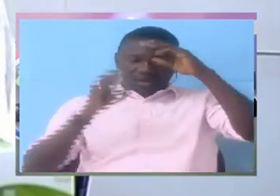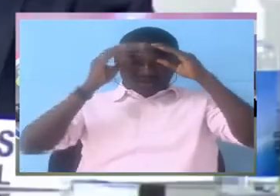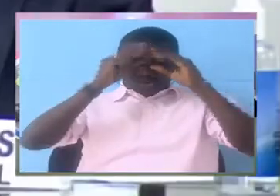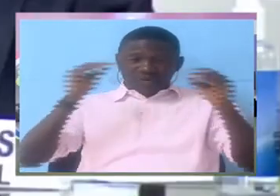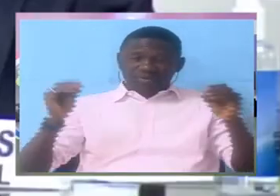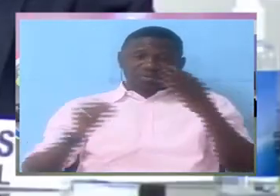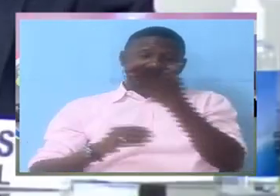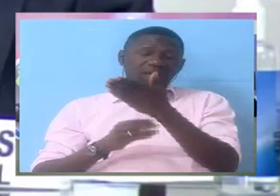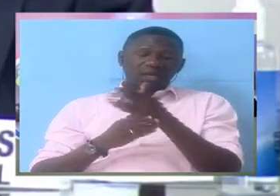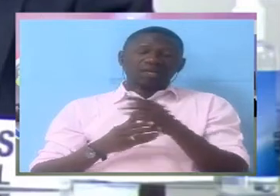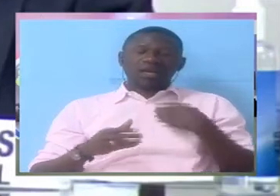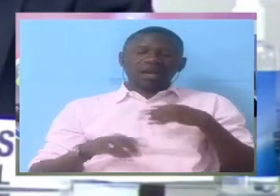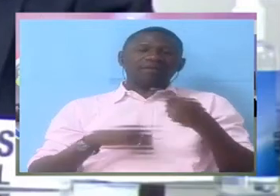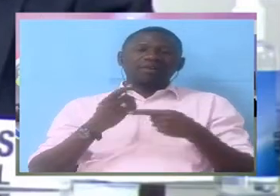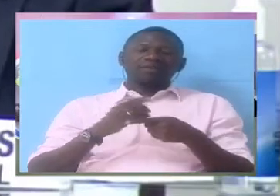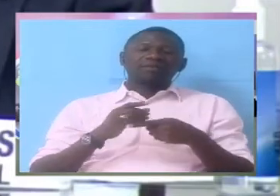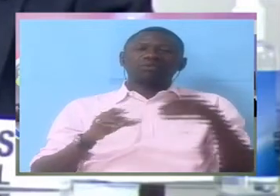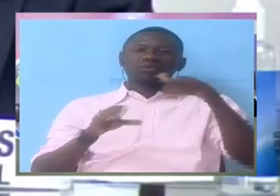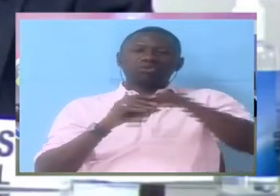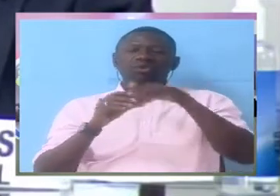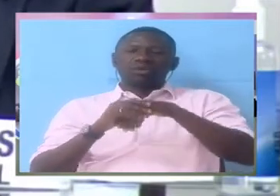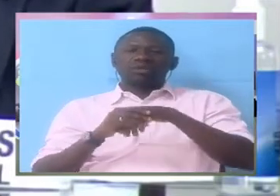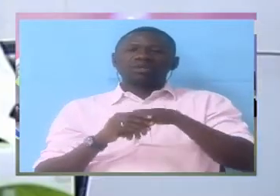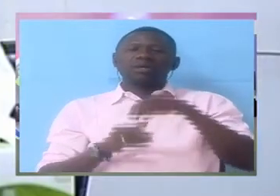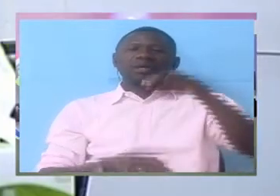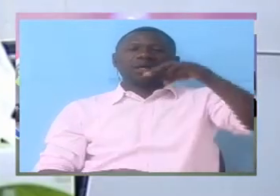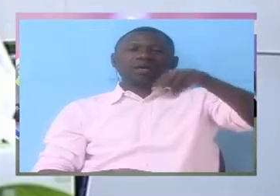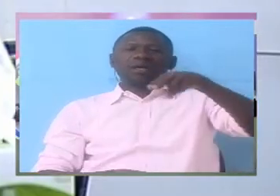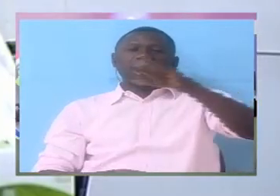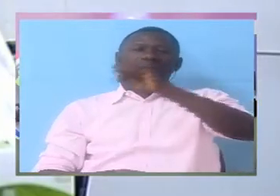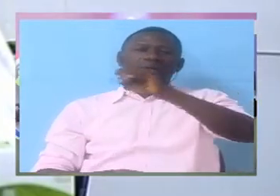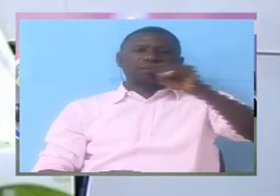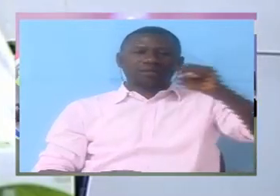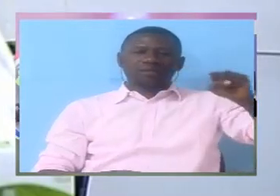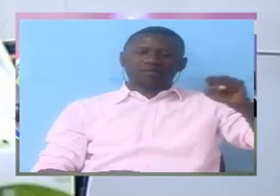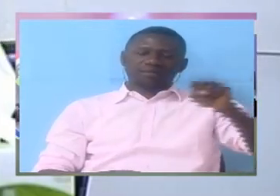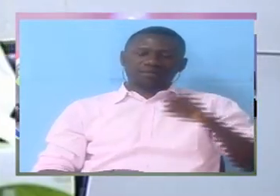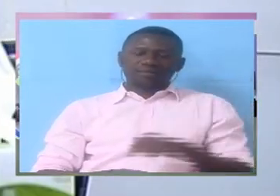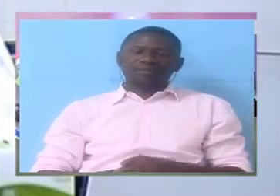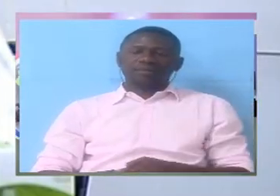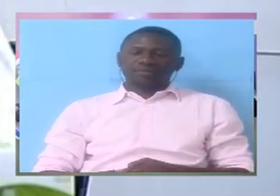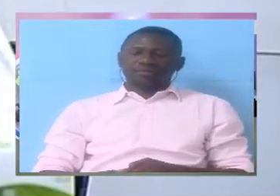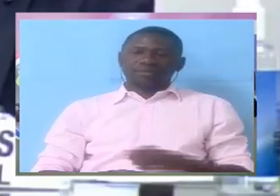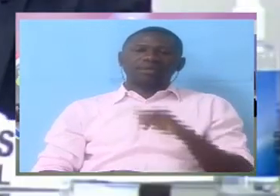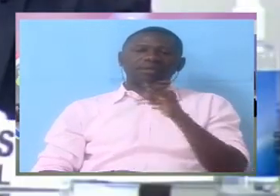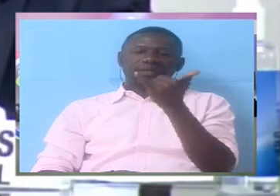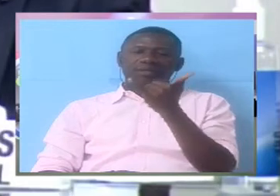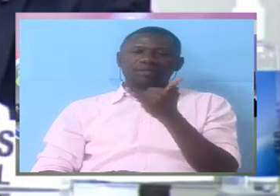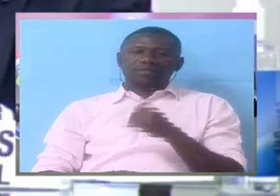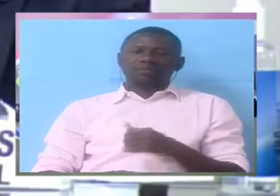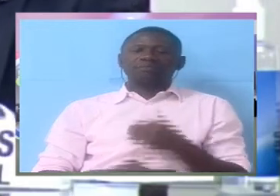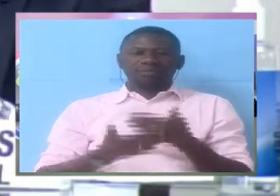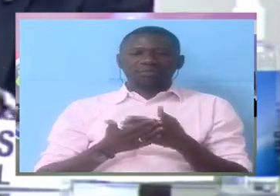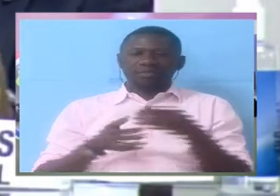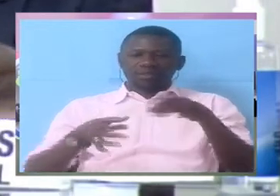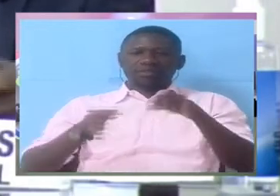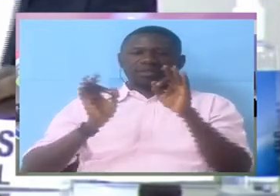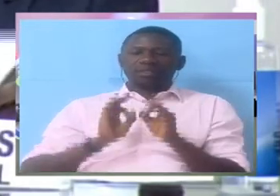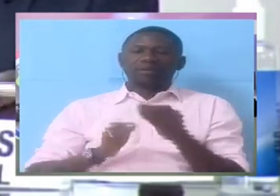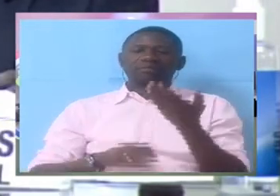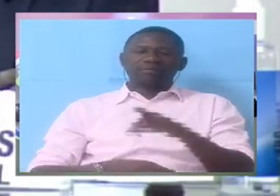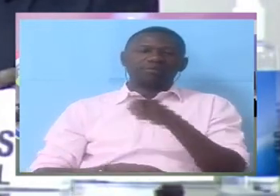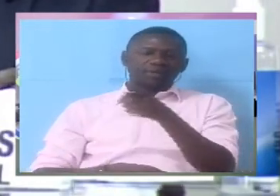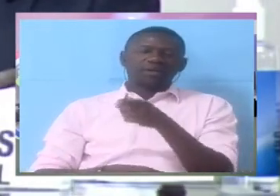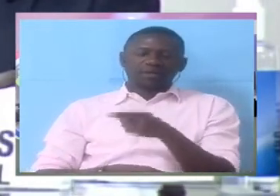And then you joined the NSS. Inatana ida kafu NSS dogola. Yes. Kindly take it from there. We have to gain